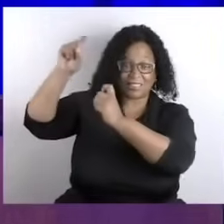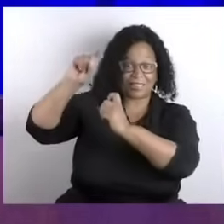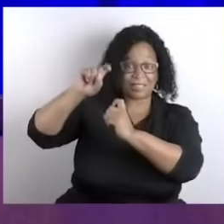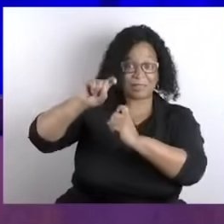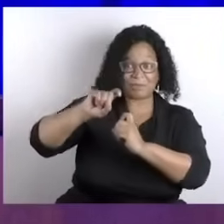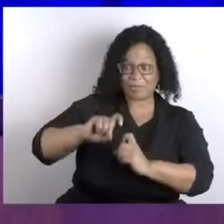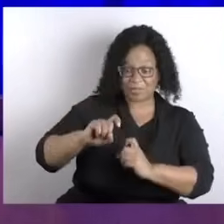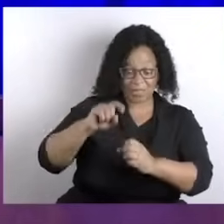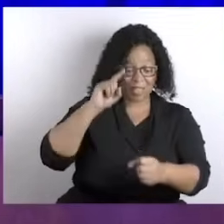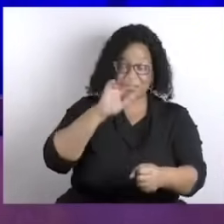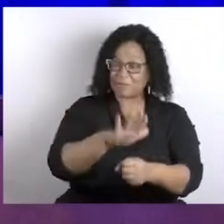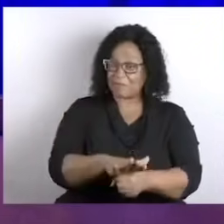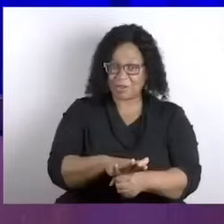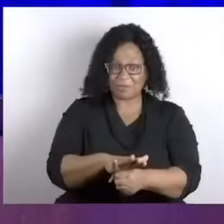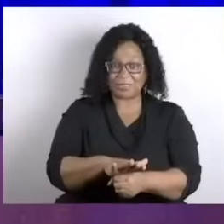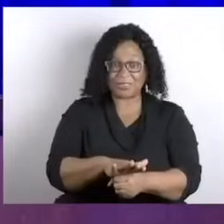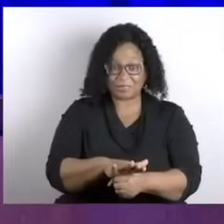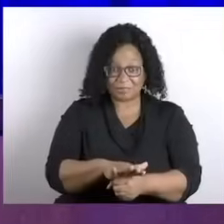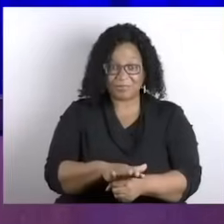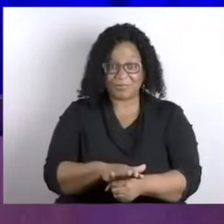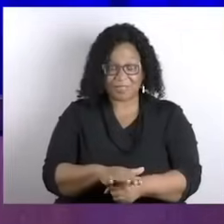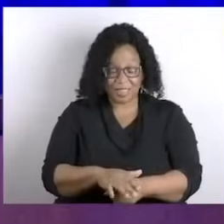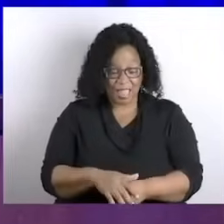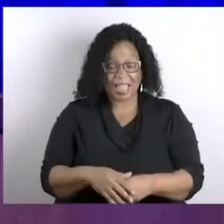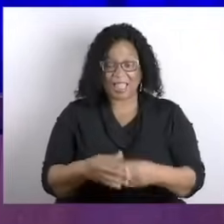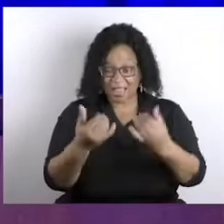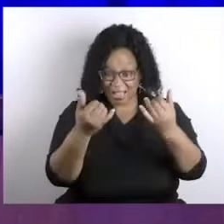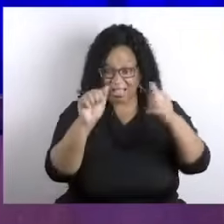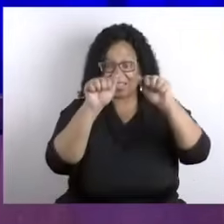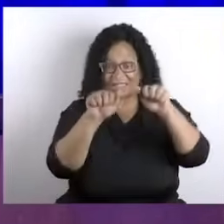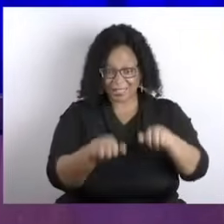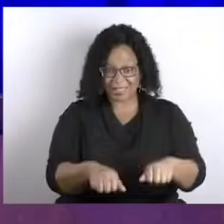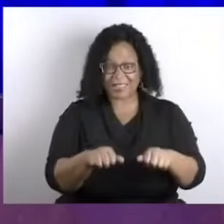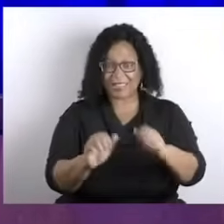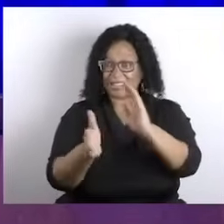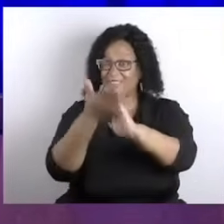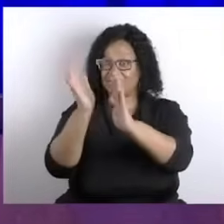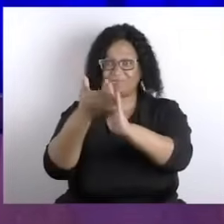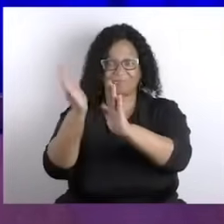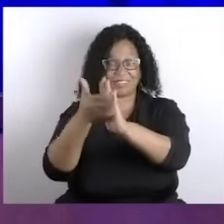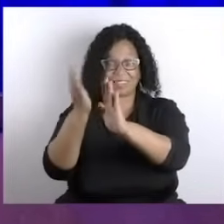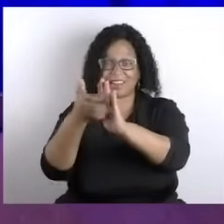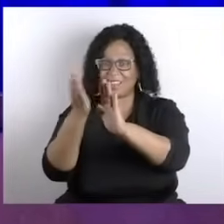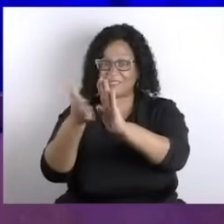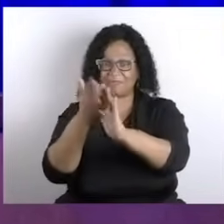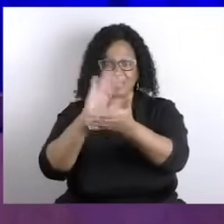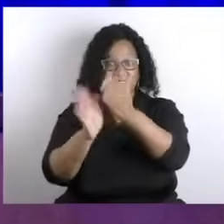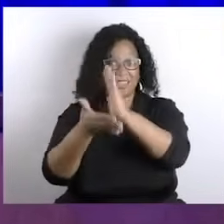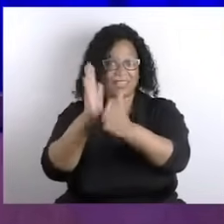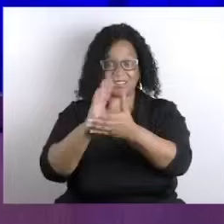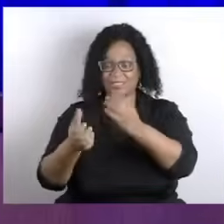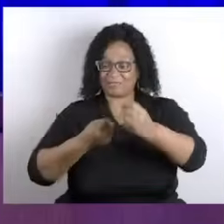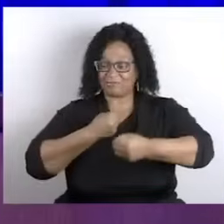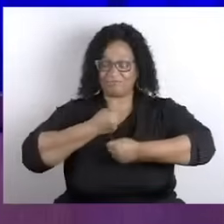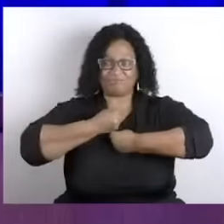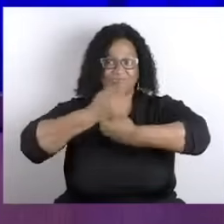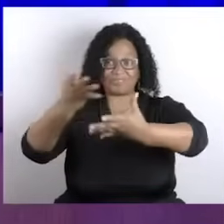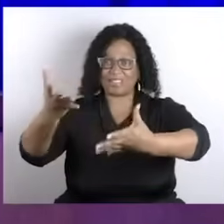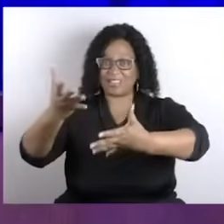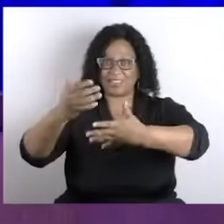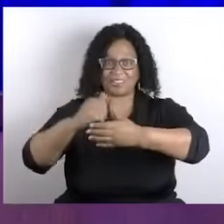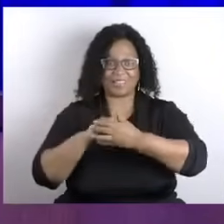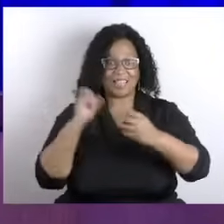is a promise from God. And right where I am, I'll clap my hands, I'll lift my voice,